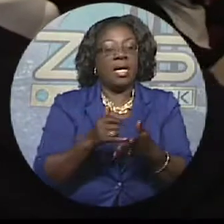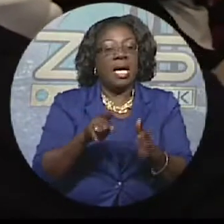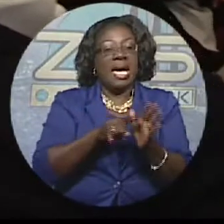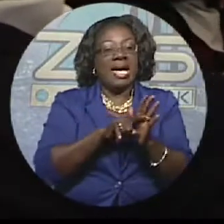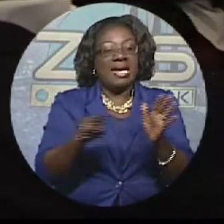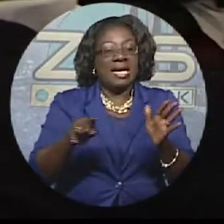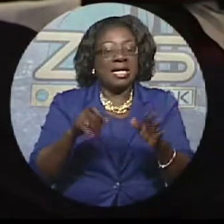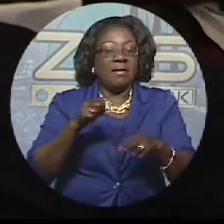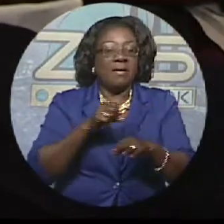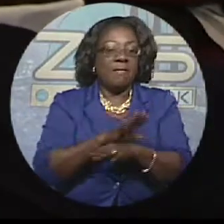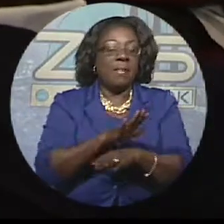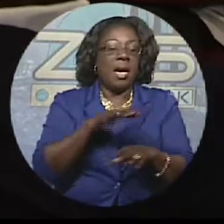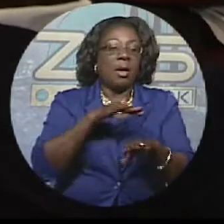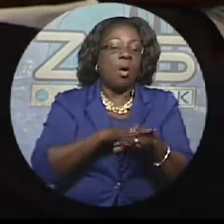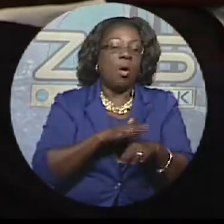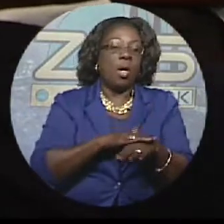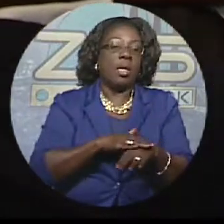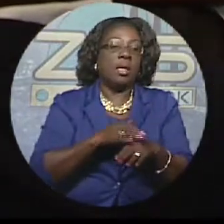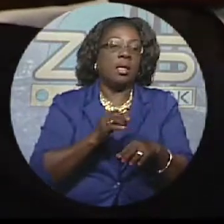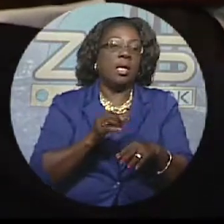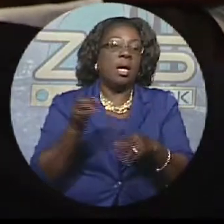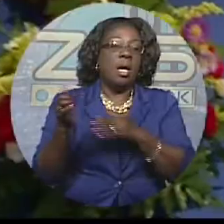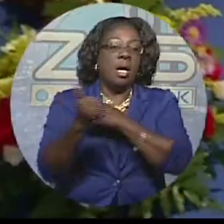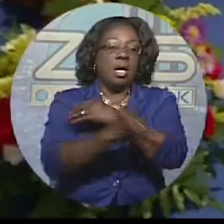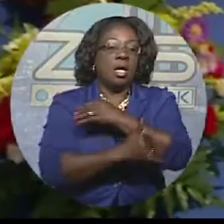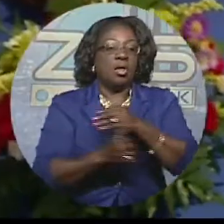on the country's future growth and development.